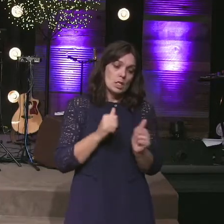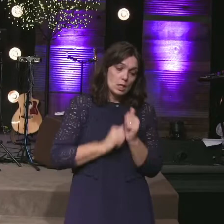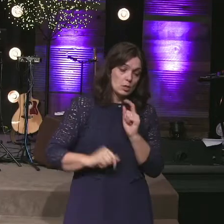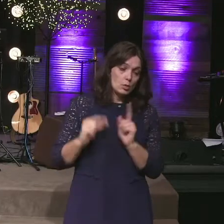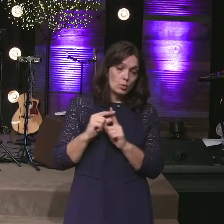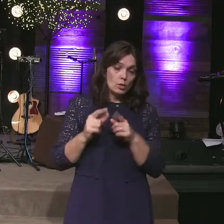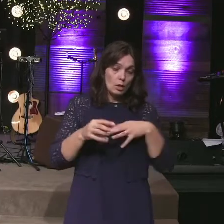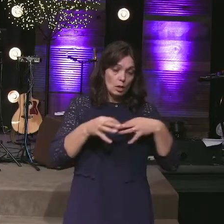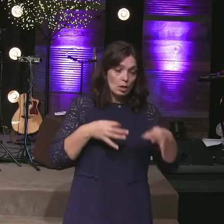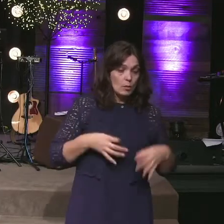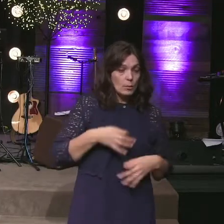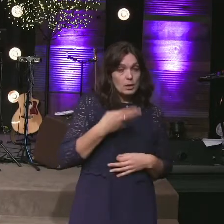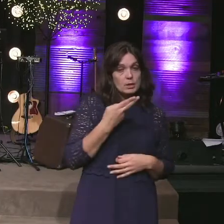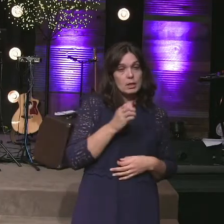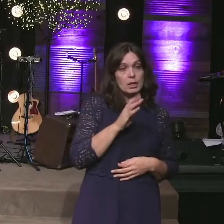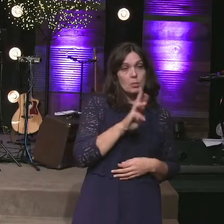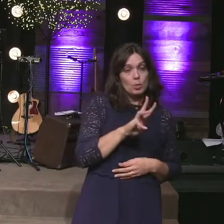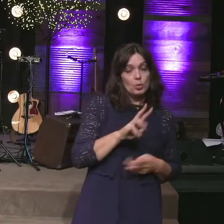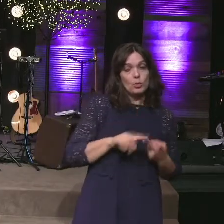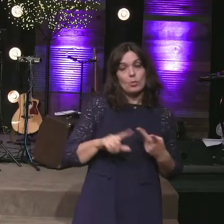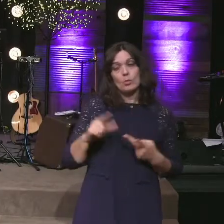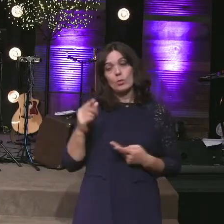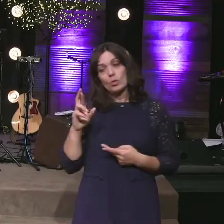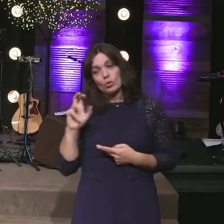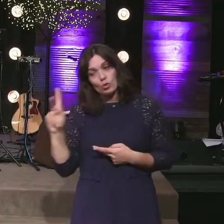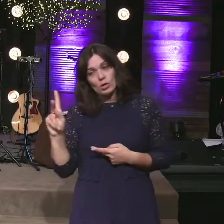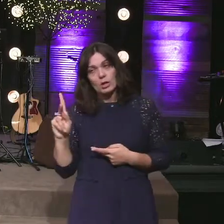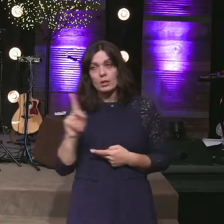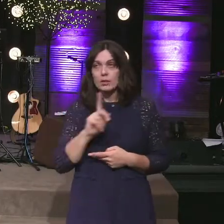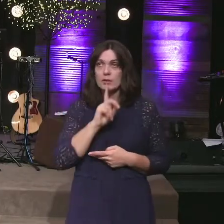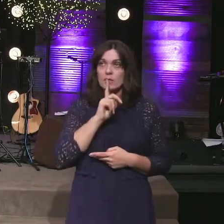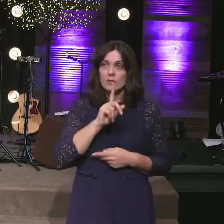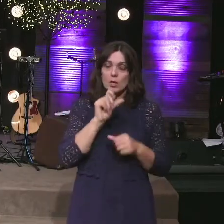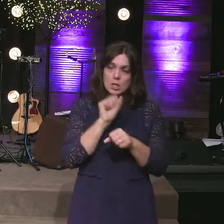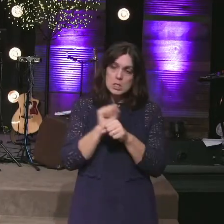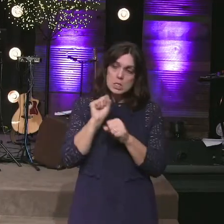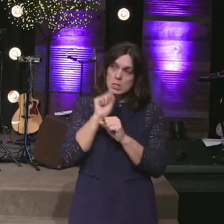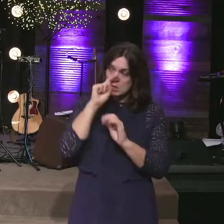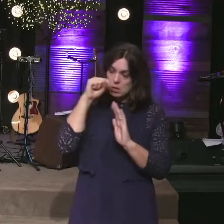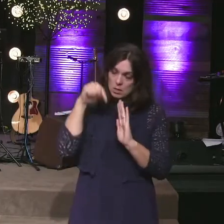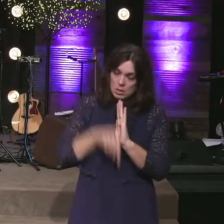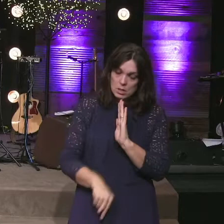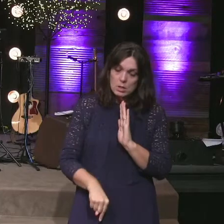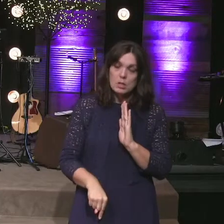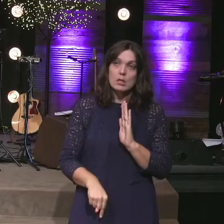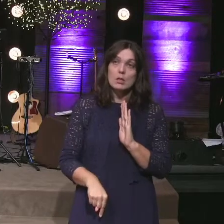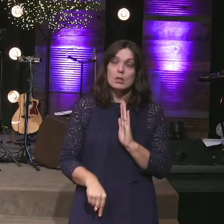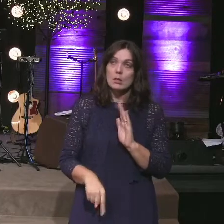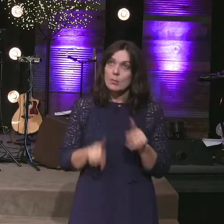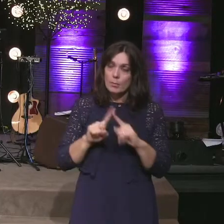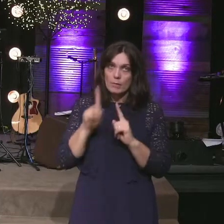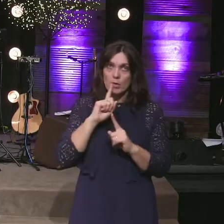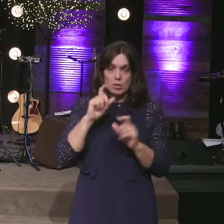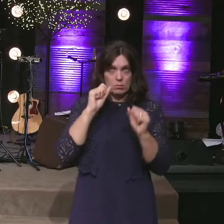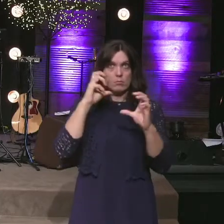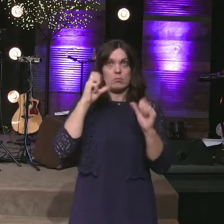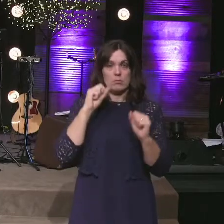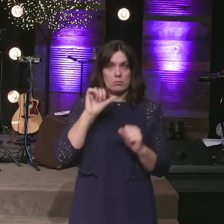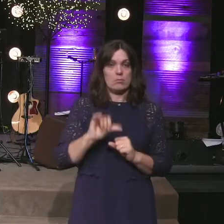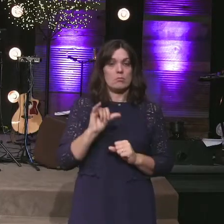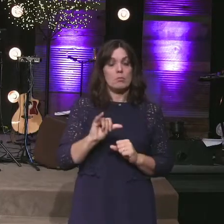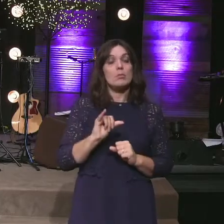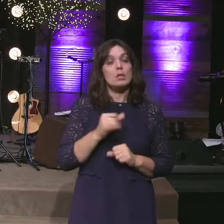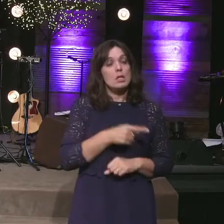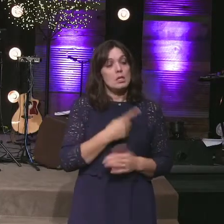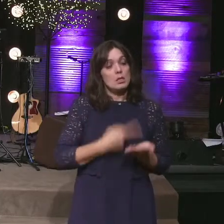and it's very laborious and deep, but so eye-opening. He talks about this kind of love.